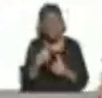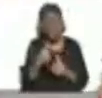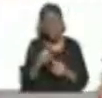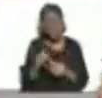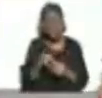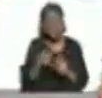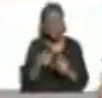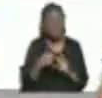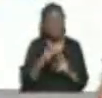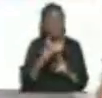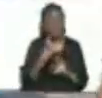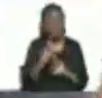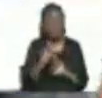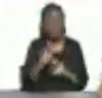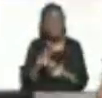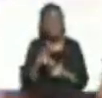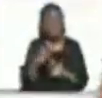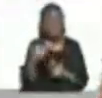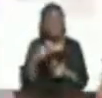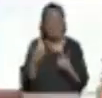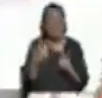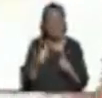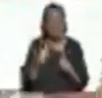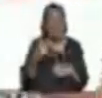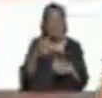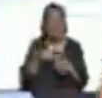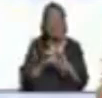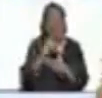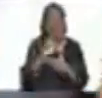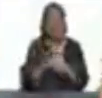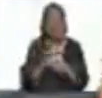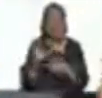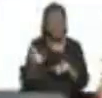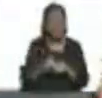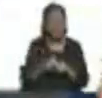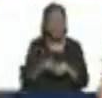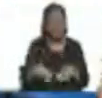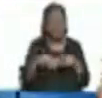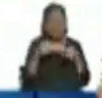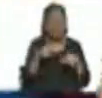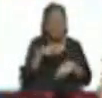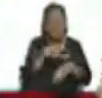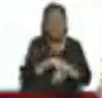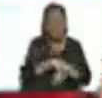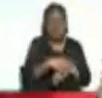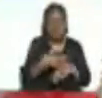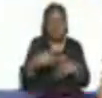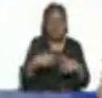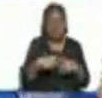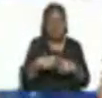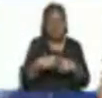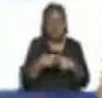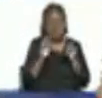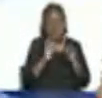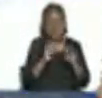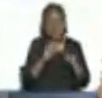March 4th of the same year. She will also be fitted with a new electronic monitoring device and a charger while in the United States, and